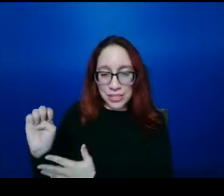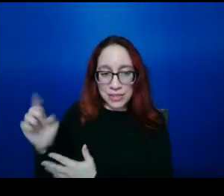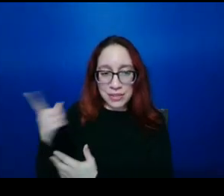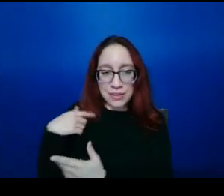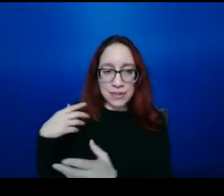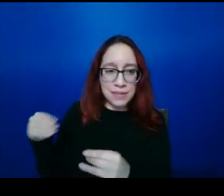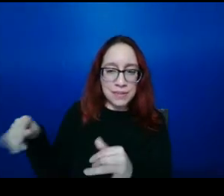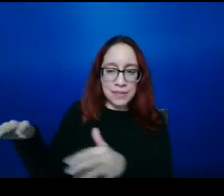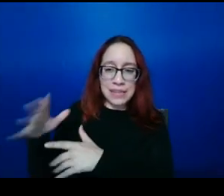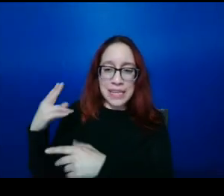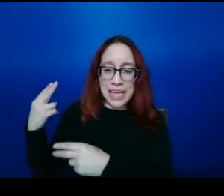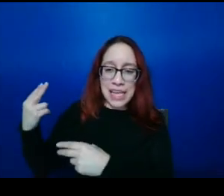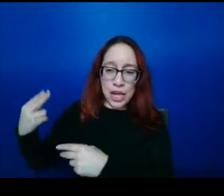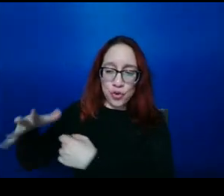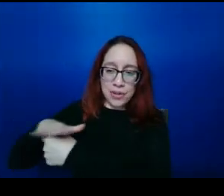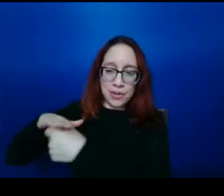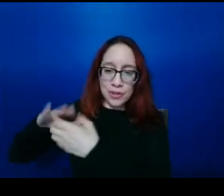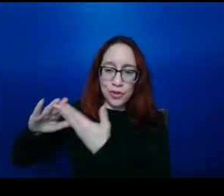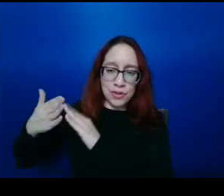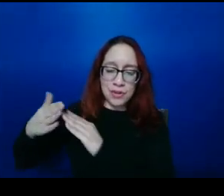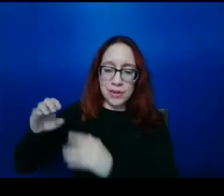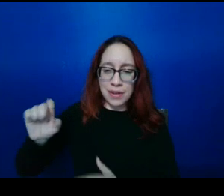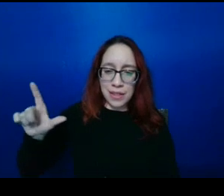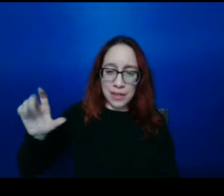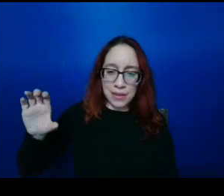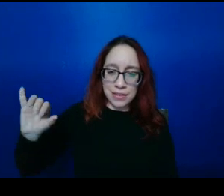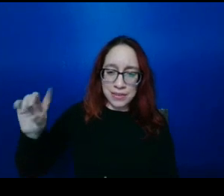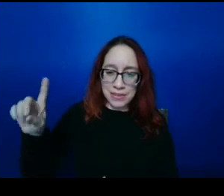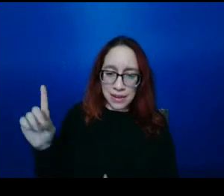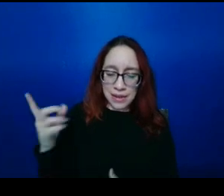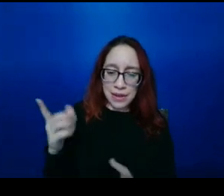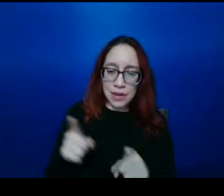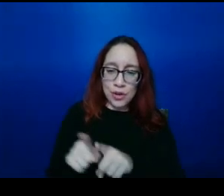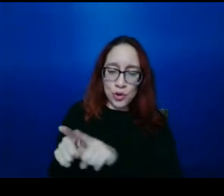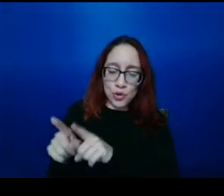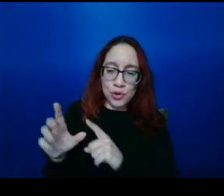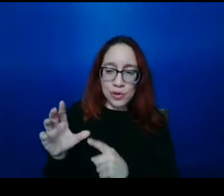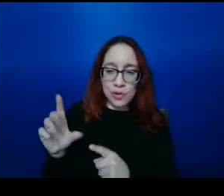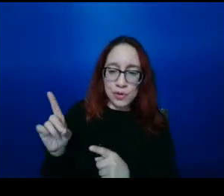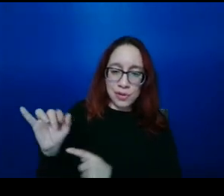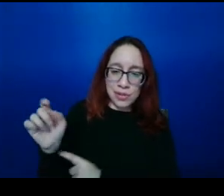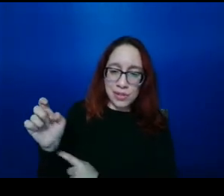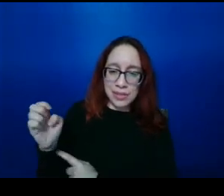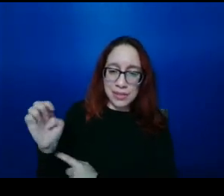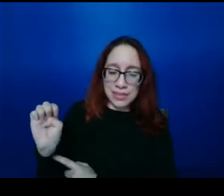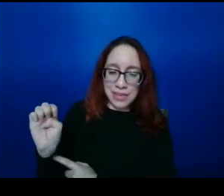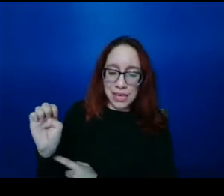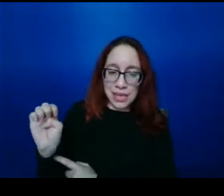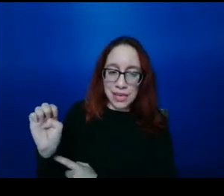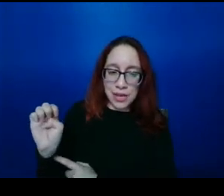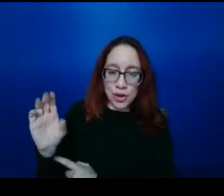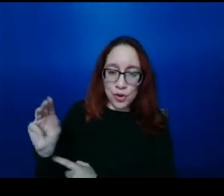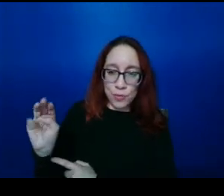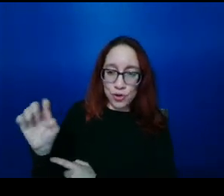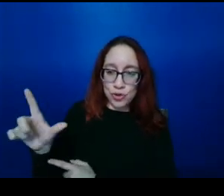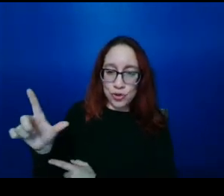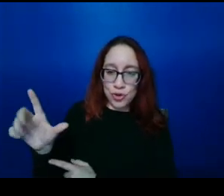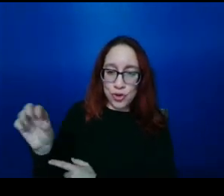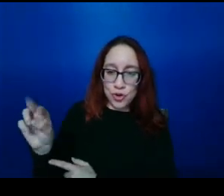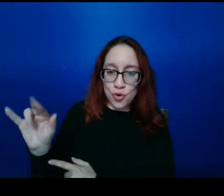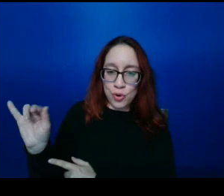confluence of some historic neighborhoods like El Cid, as well as the Dixie Commercial Corridor. So I have known